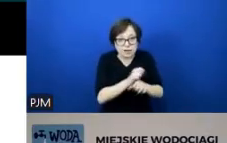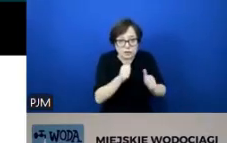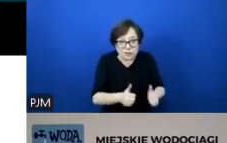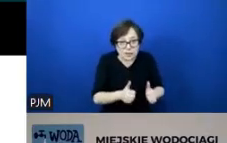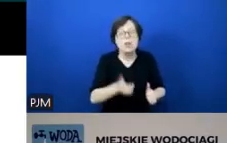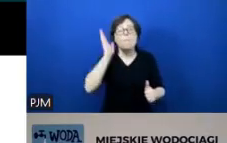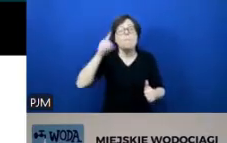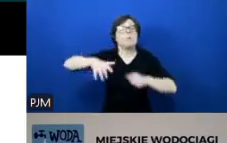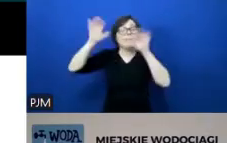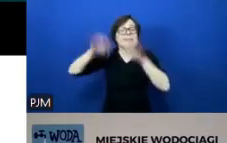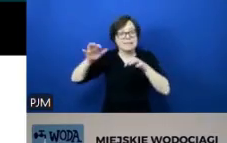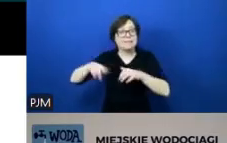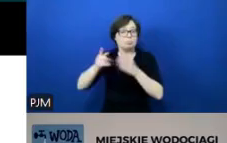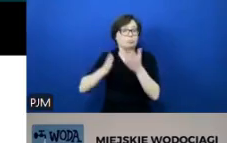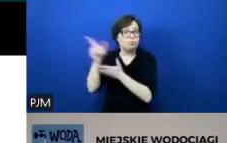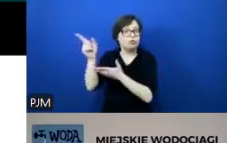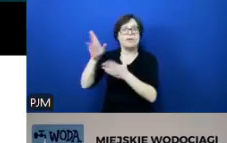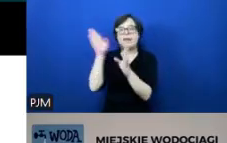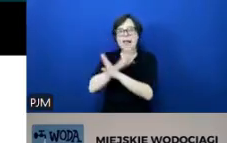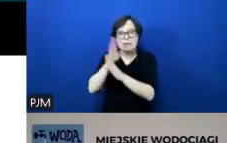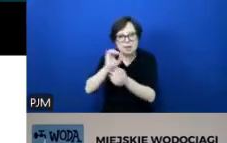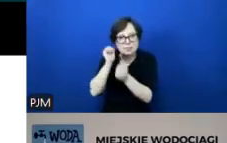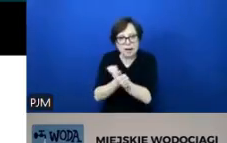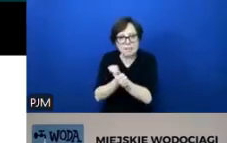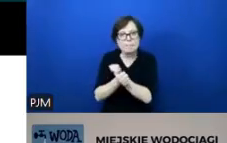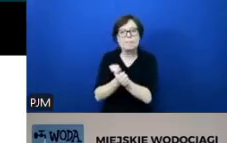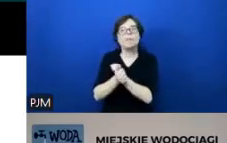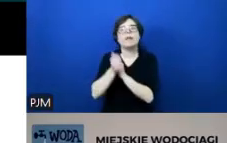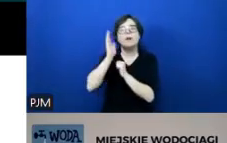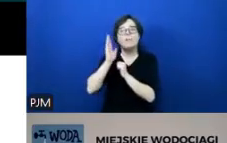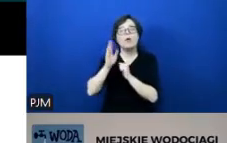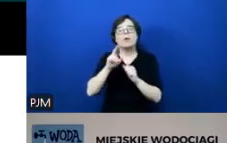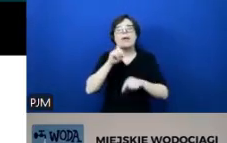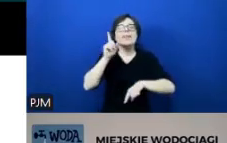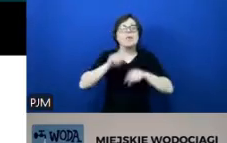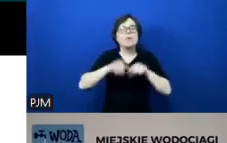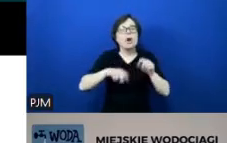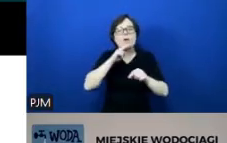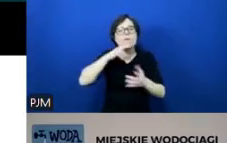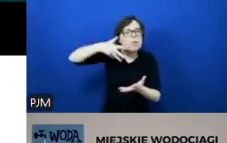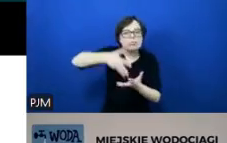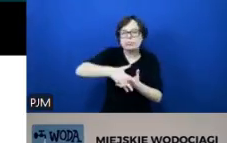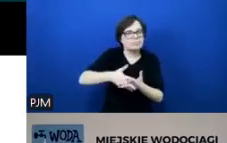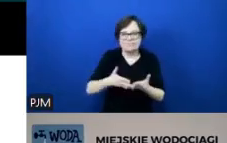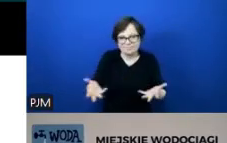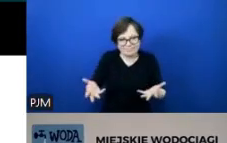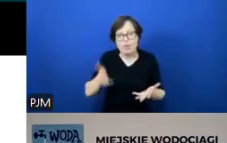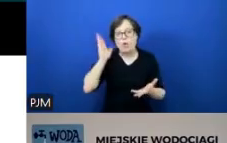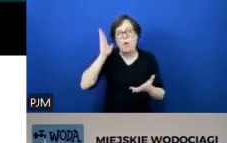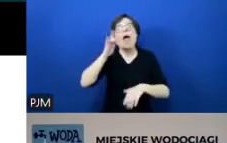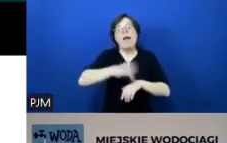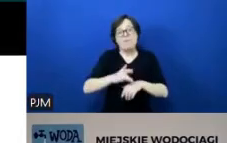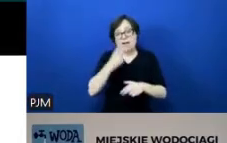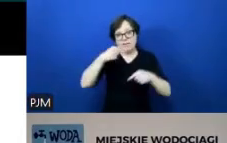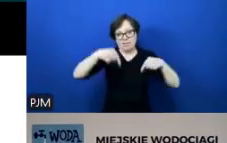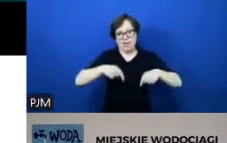bad maintenance system of the drainage, high intensity precipitation, loss of natural retention, and